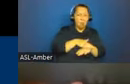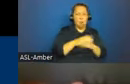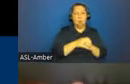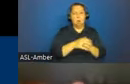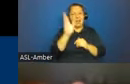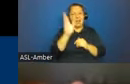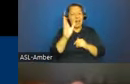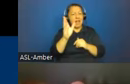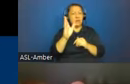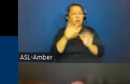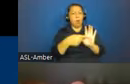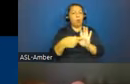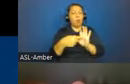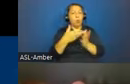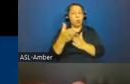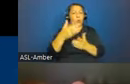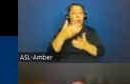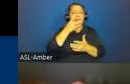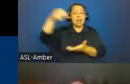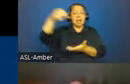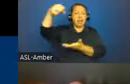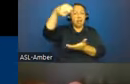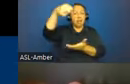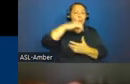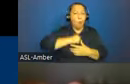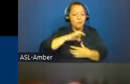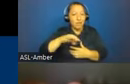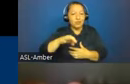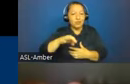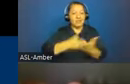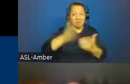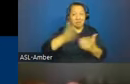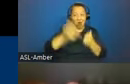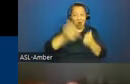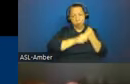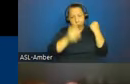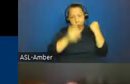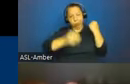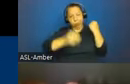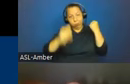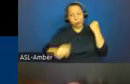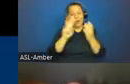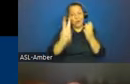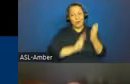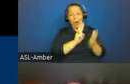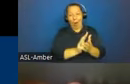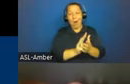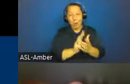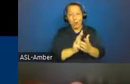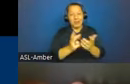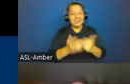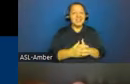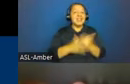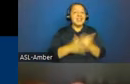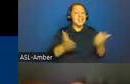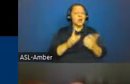talks, if you read the archives, were over two hours long. Here we are, 120 years or so later, still